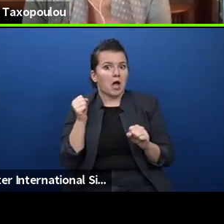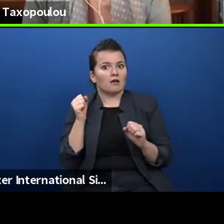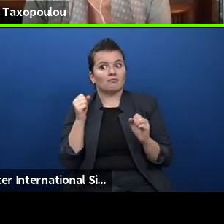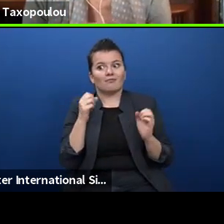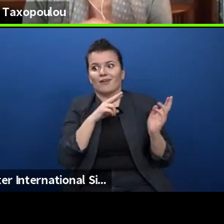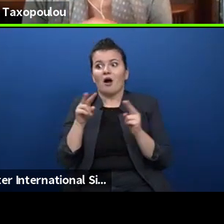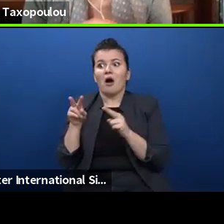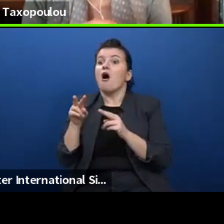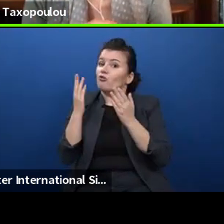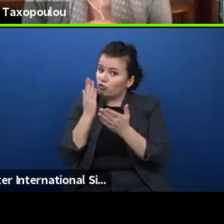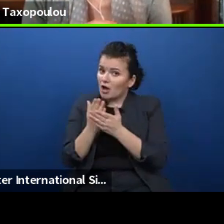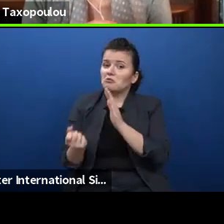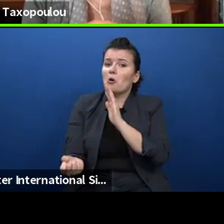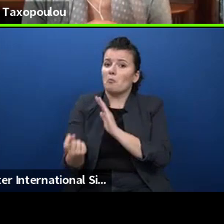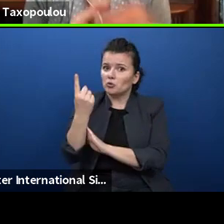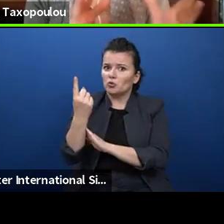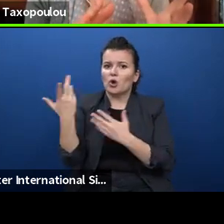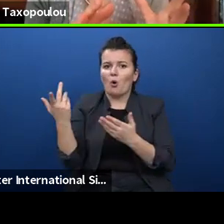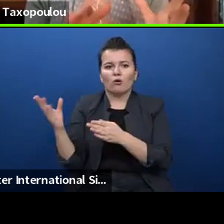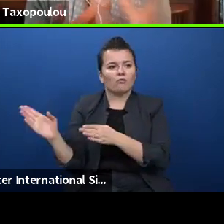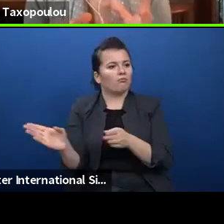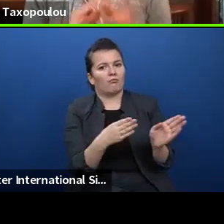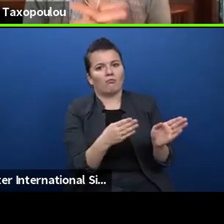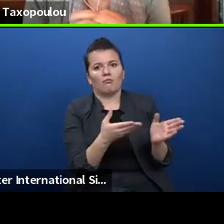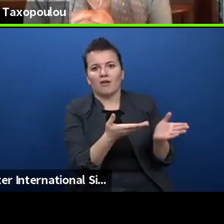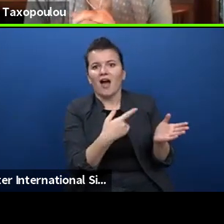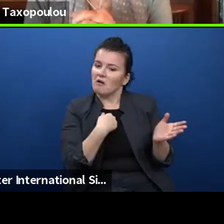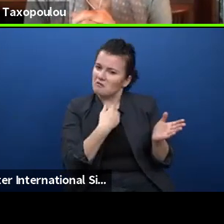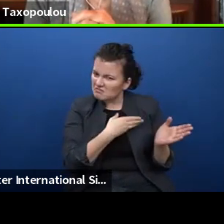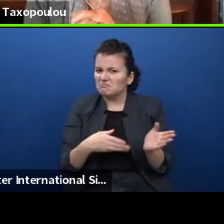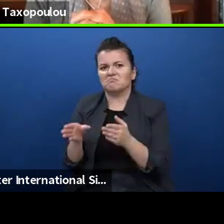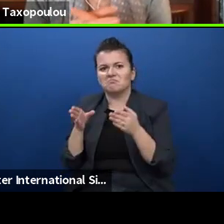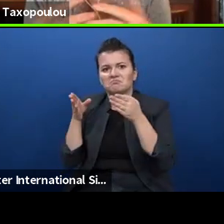so far, from the three of you,